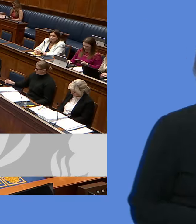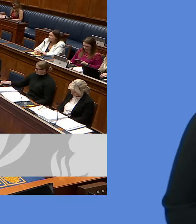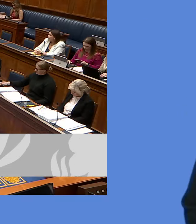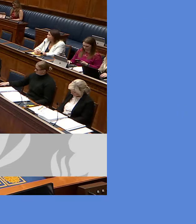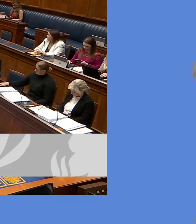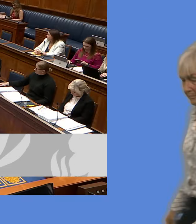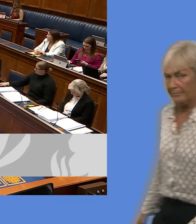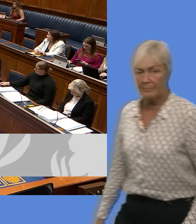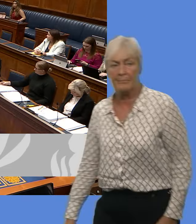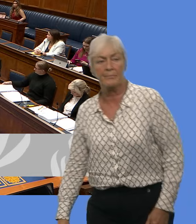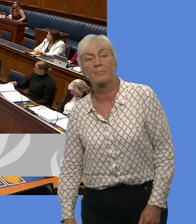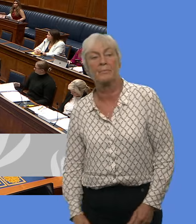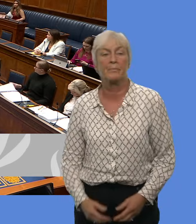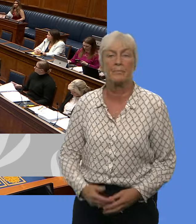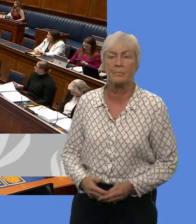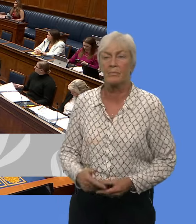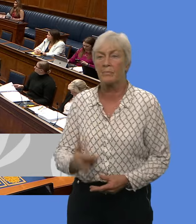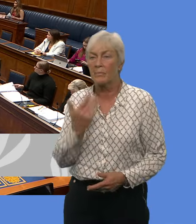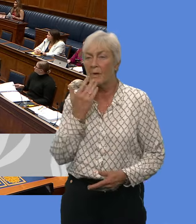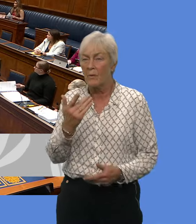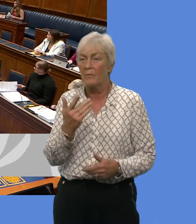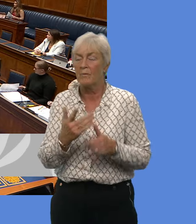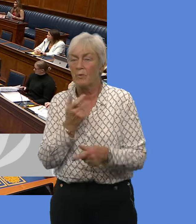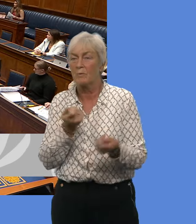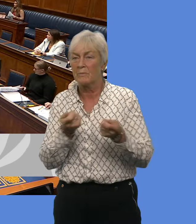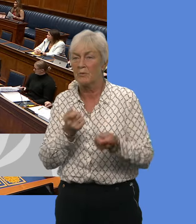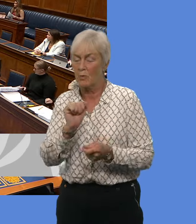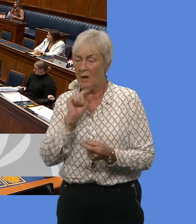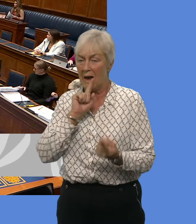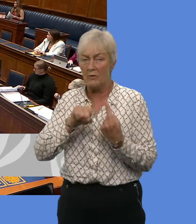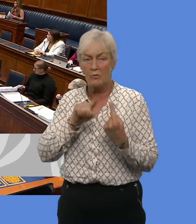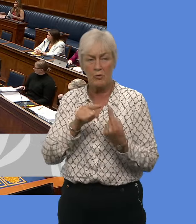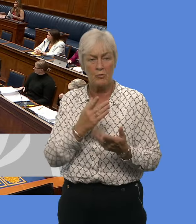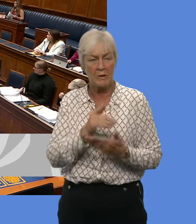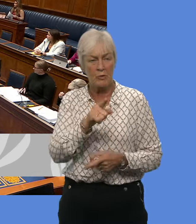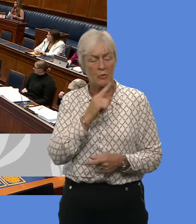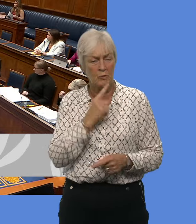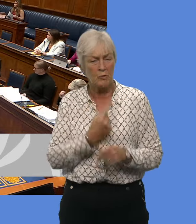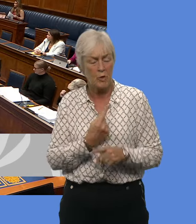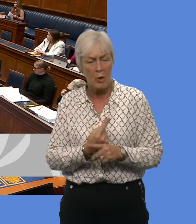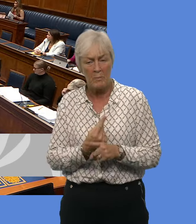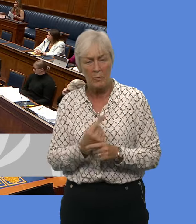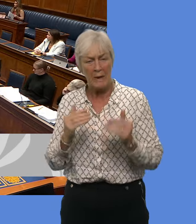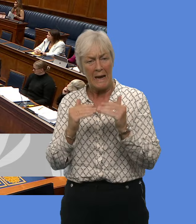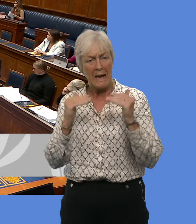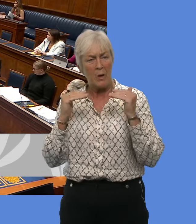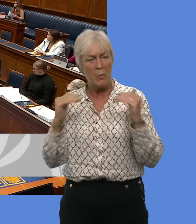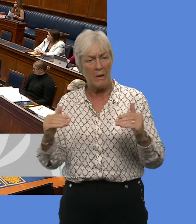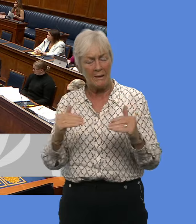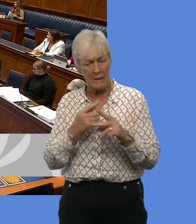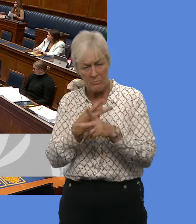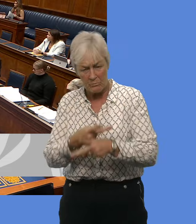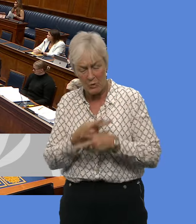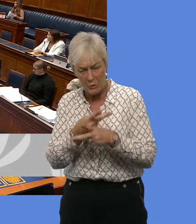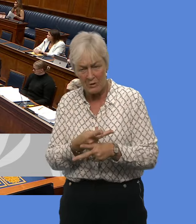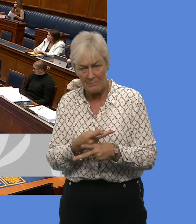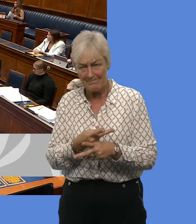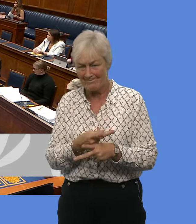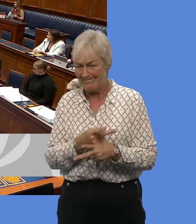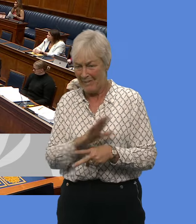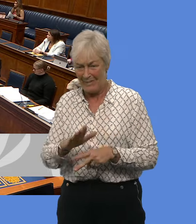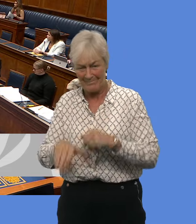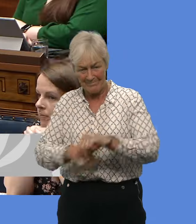Mr. Speaker, thank you, Deputy First Minister, for your answer so far. You referenced ethnic equality monitoring, and obviously we haven't got that